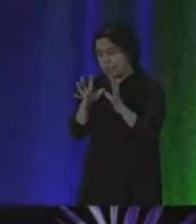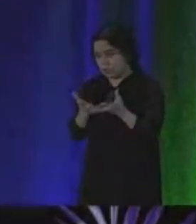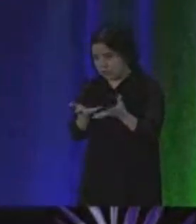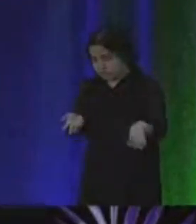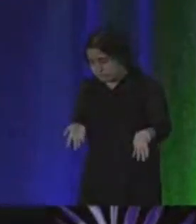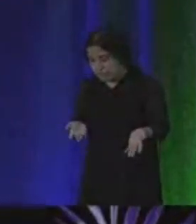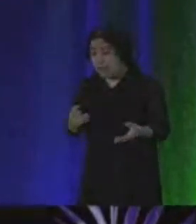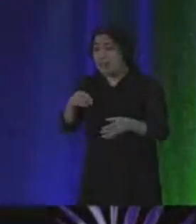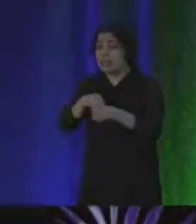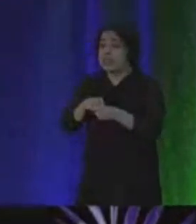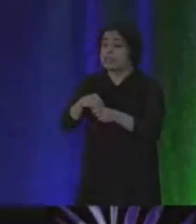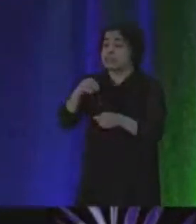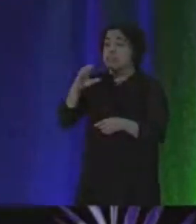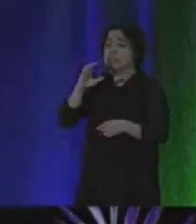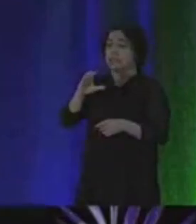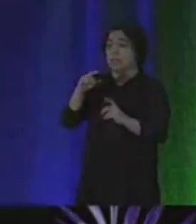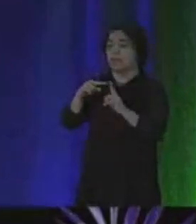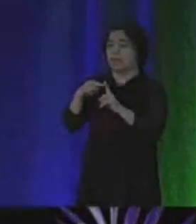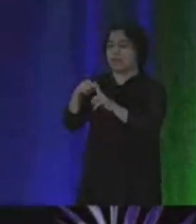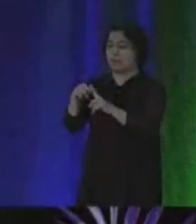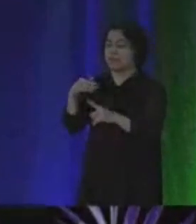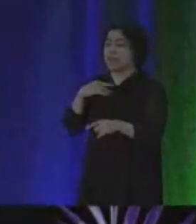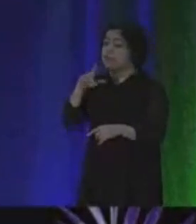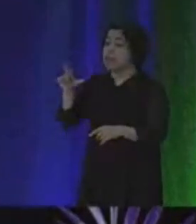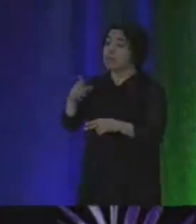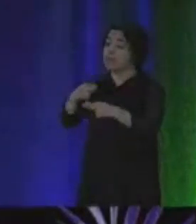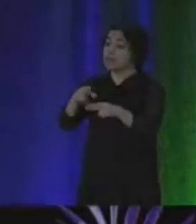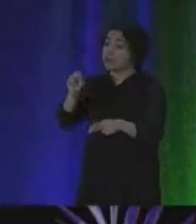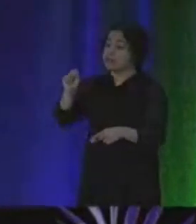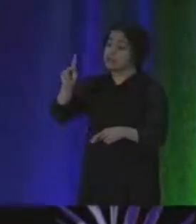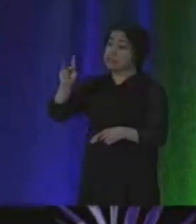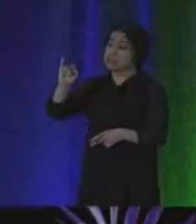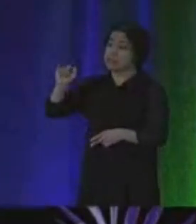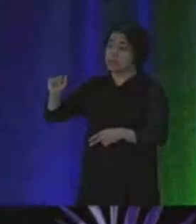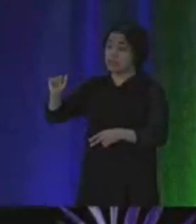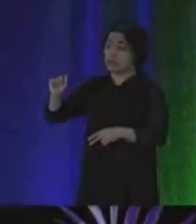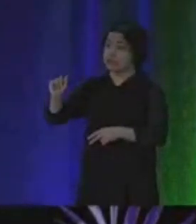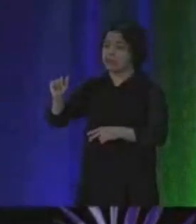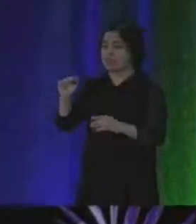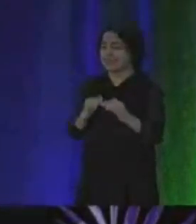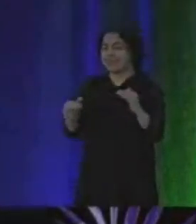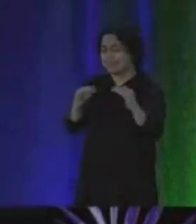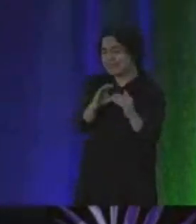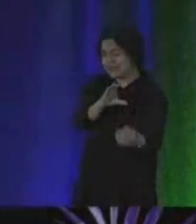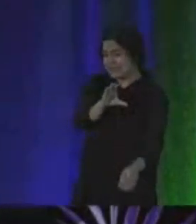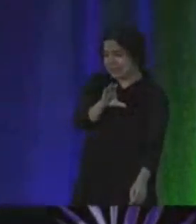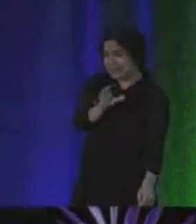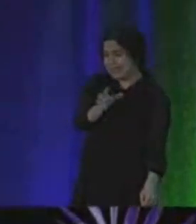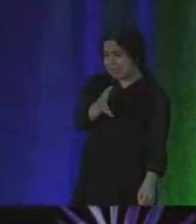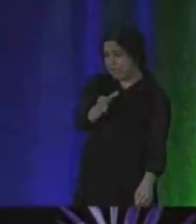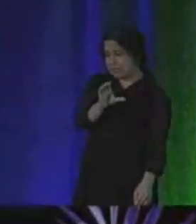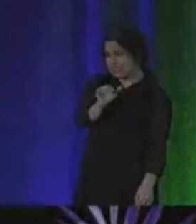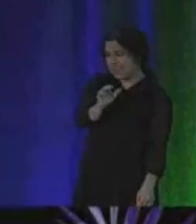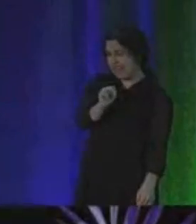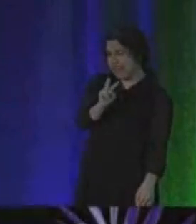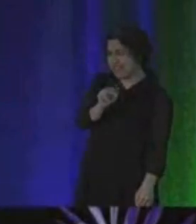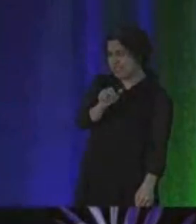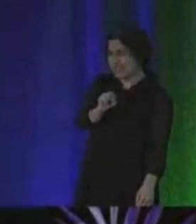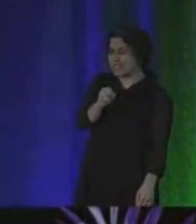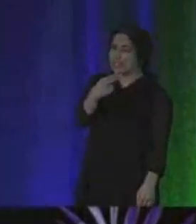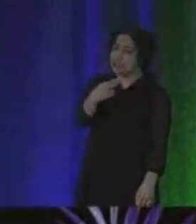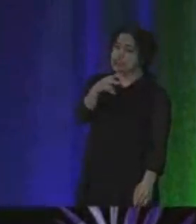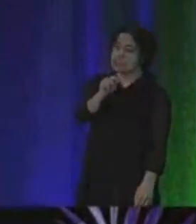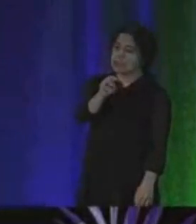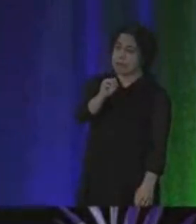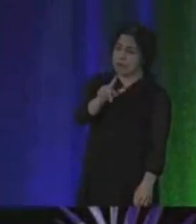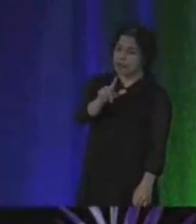in C++, right, there's this library called Skia, right? It's essentially Canvas, right? It's like HTML Canvas, and that's what they draw this